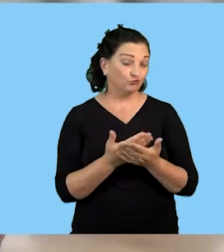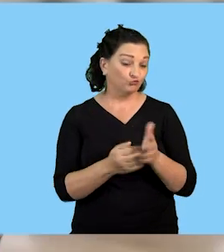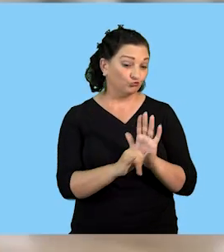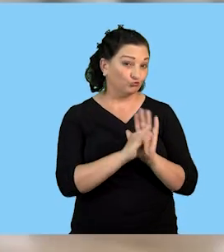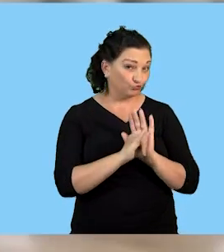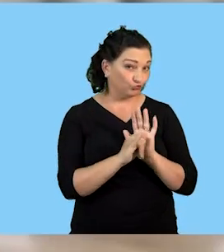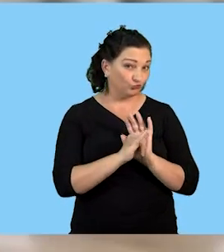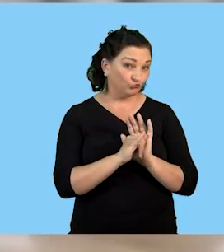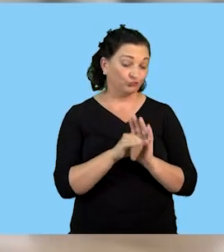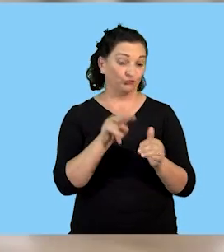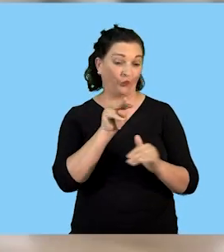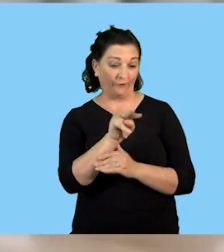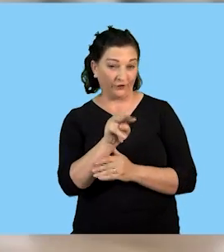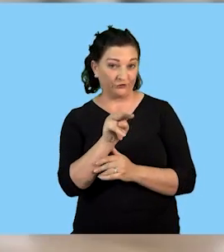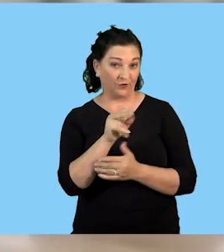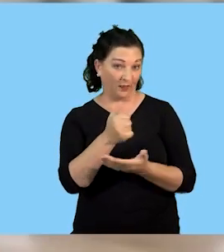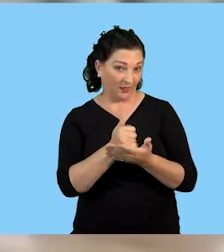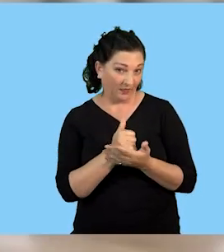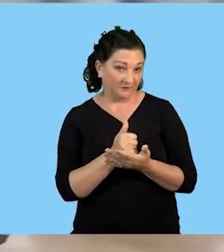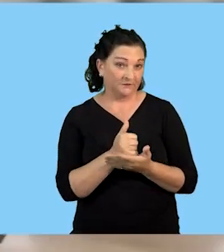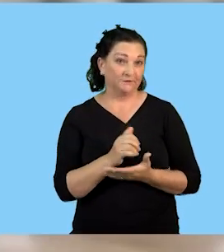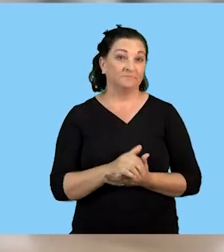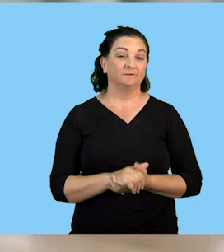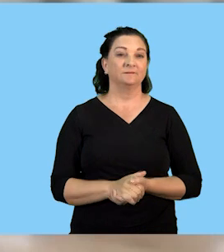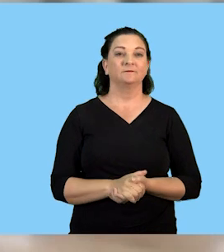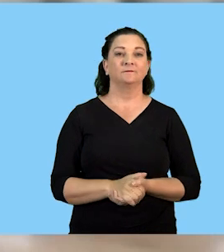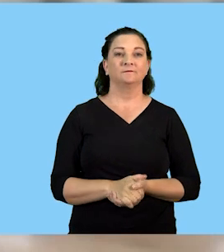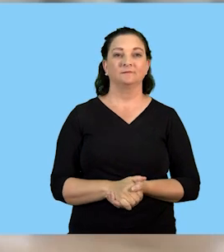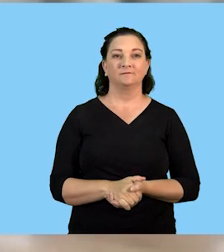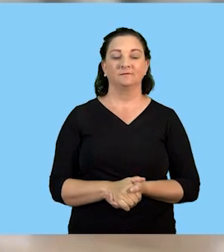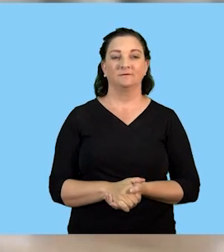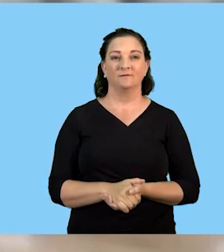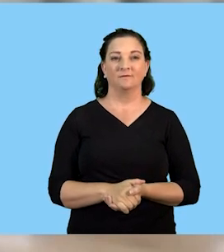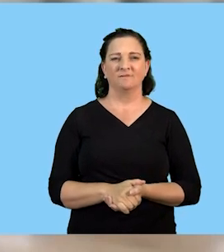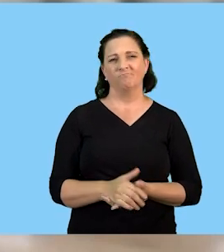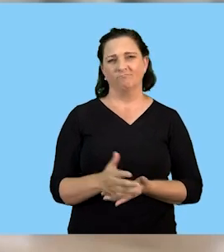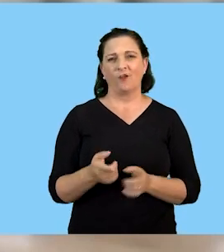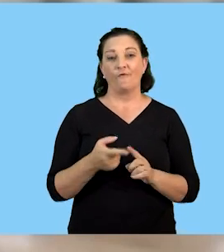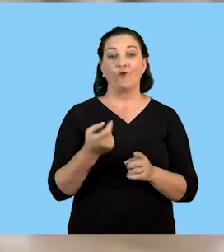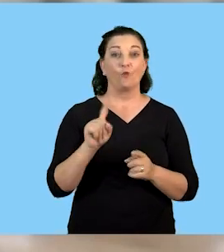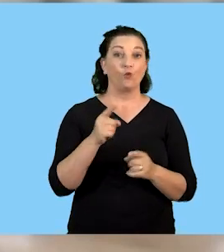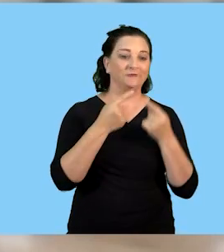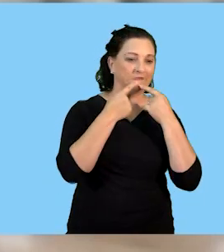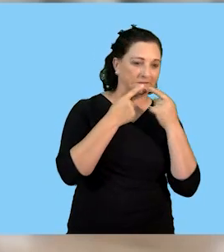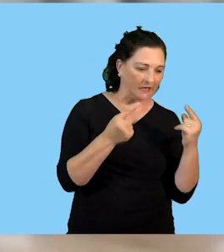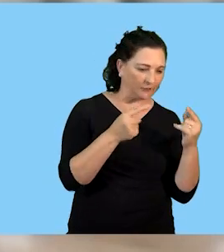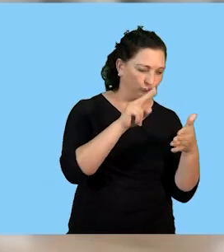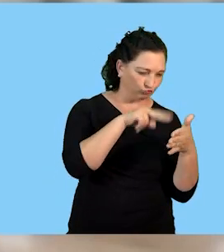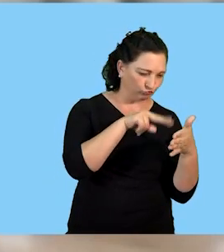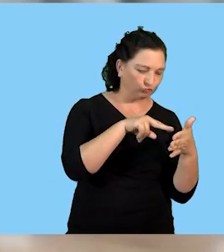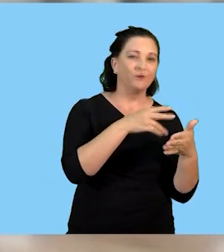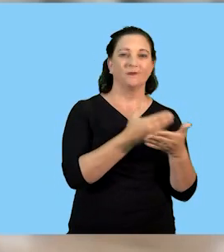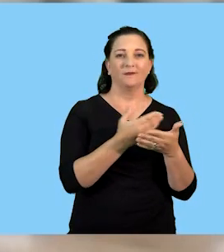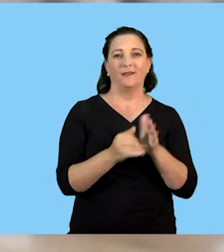able to identify the visual aids from the given scenarios, able to identify scenarios from the statements